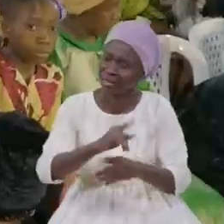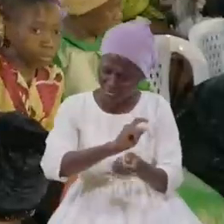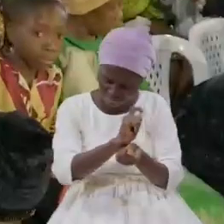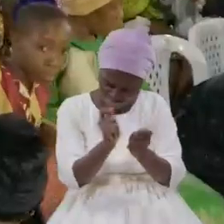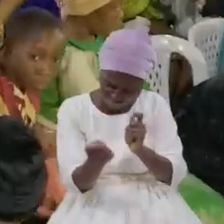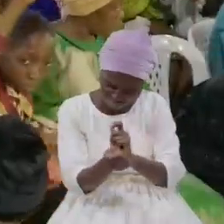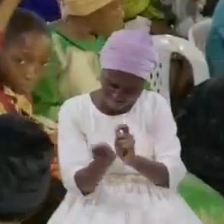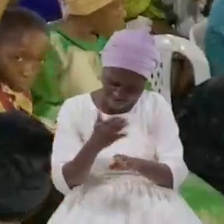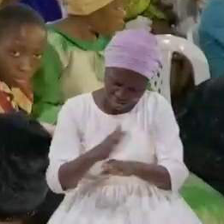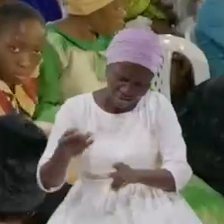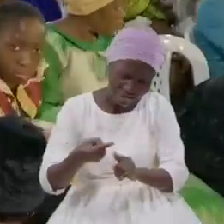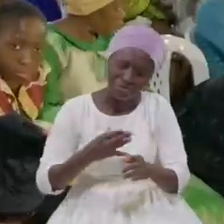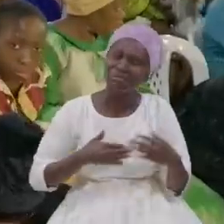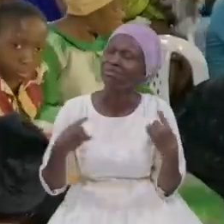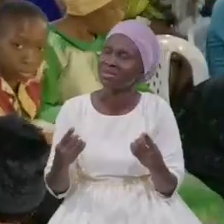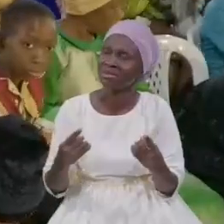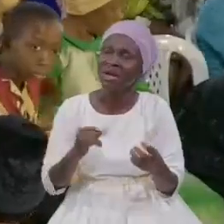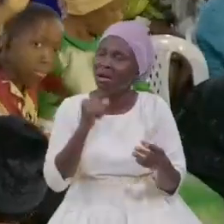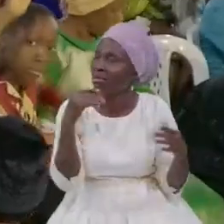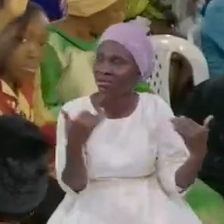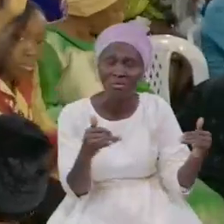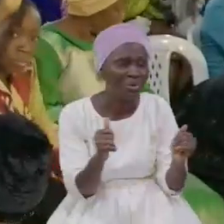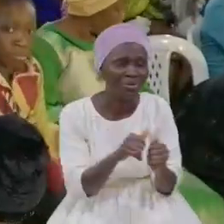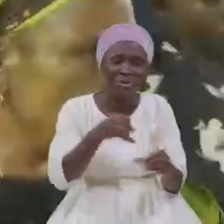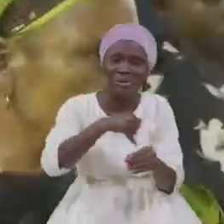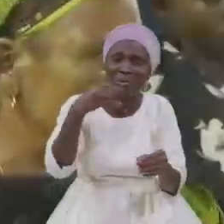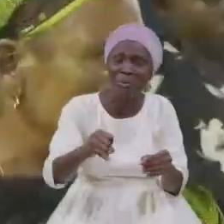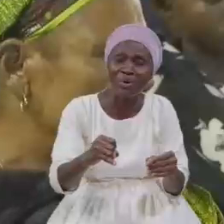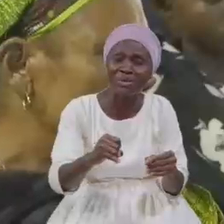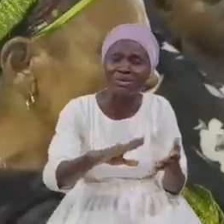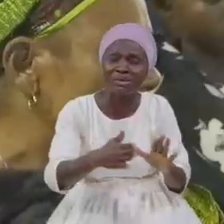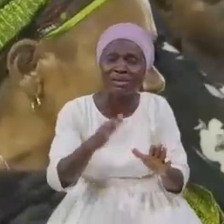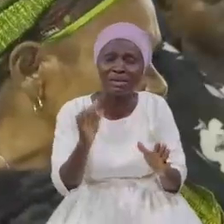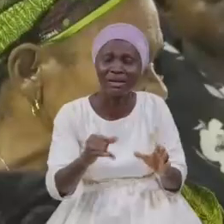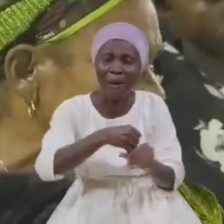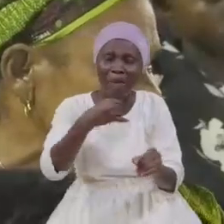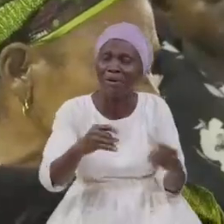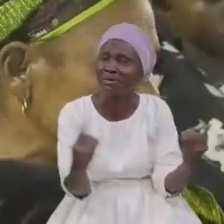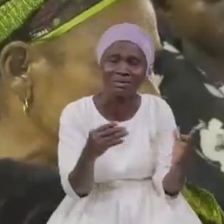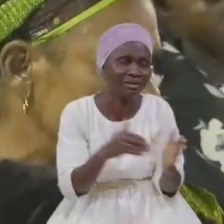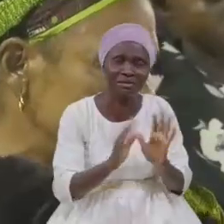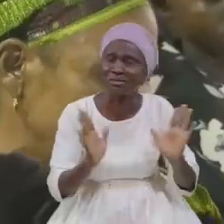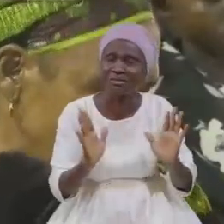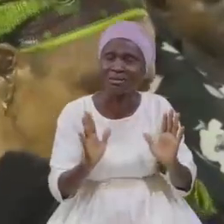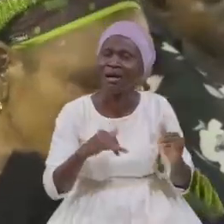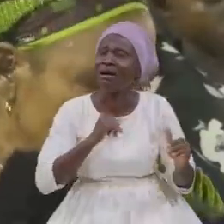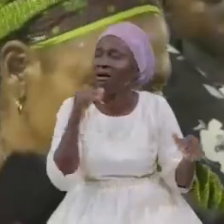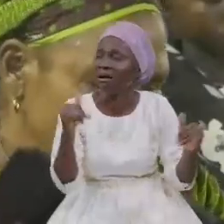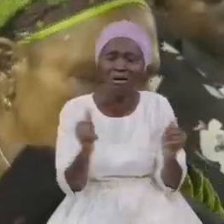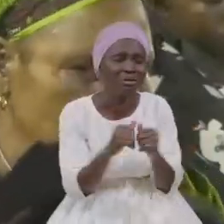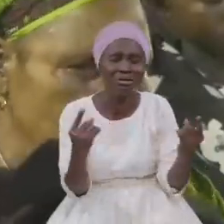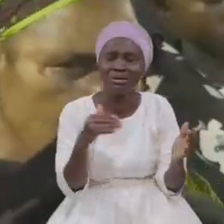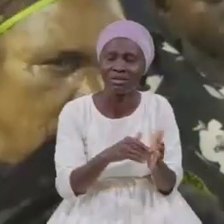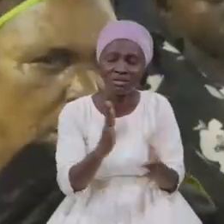will not play with the poison, deadly poison of sin anymore. Raise up that